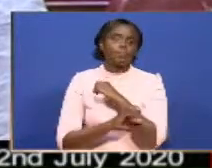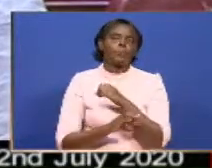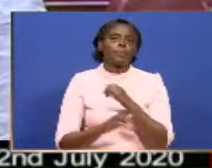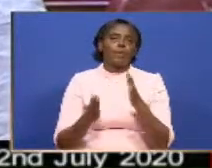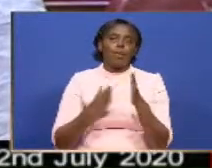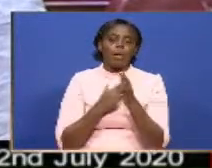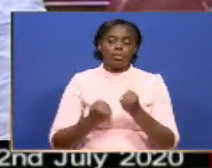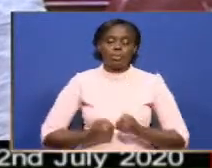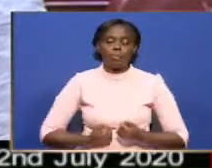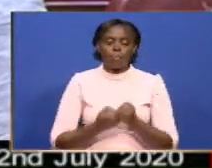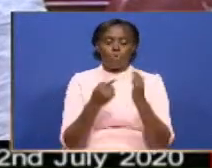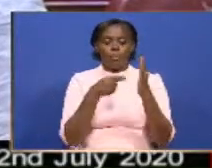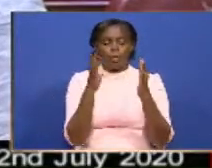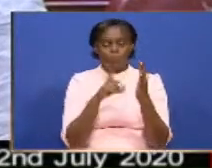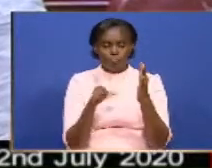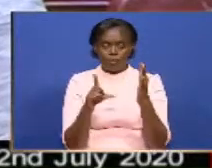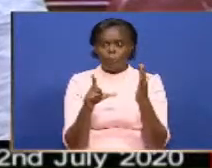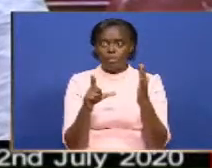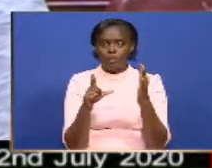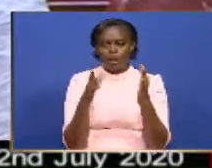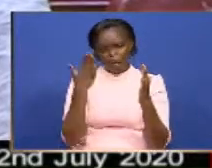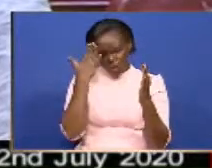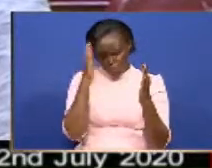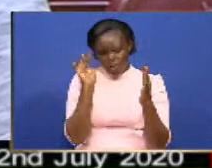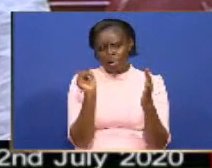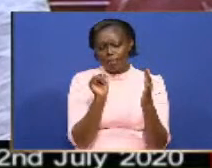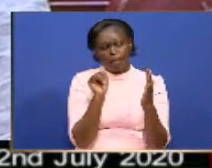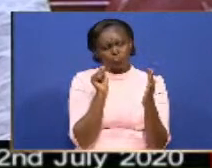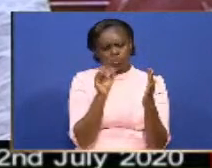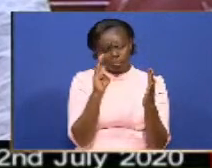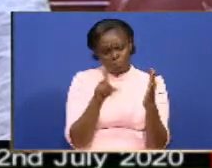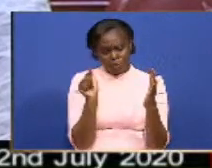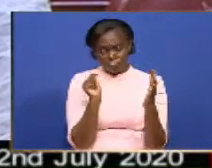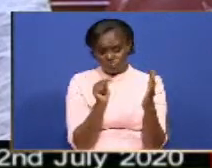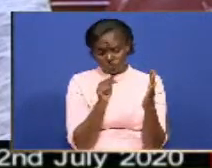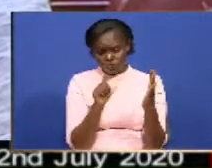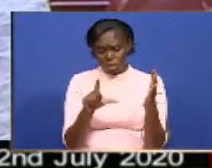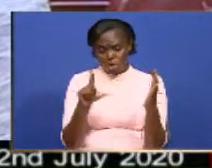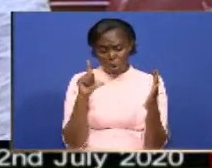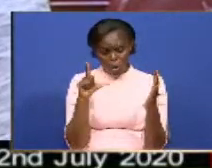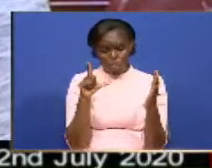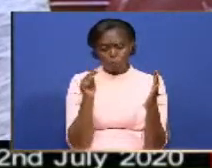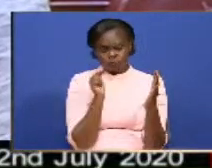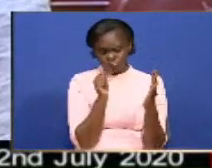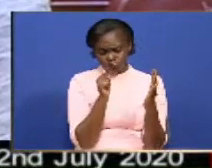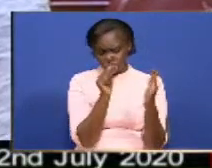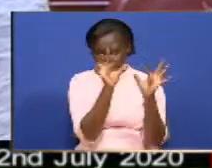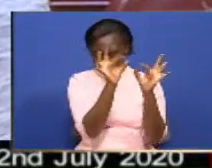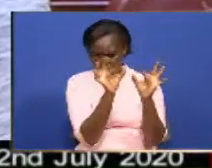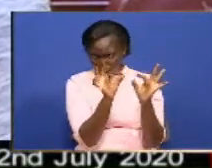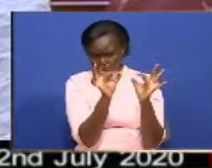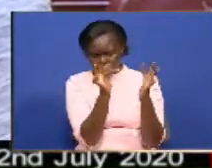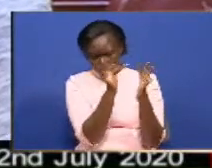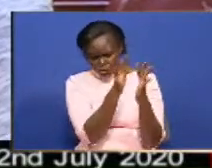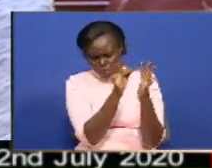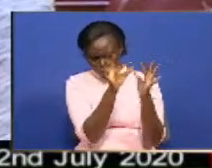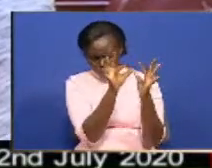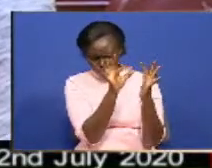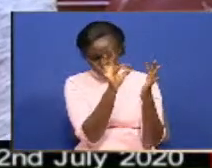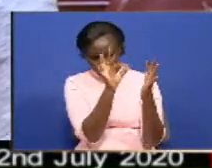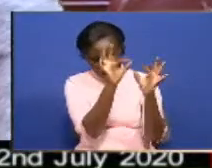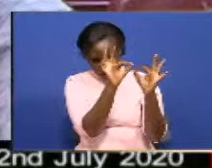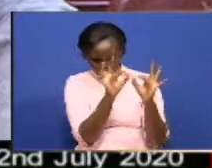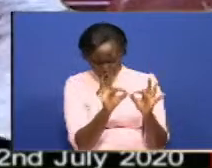support this bill, to also take note, Honorable Speaker, that the bill takes into account the special attention that we give